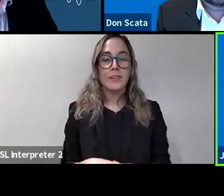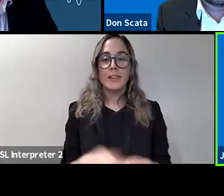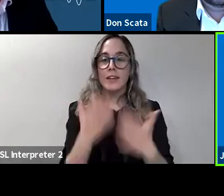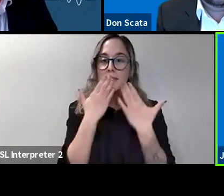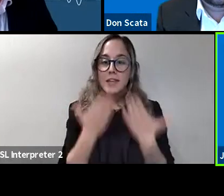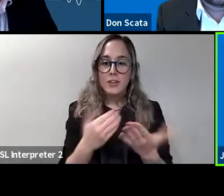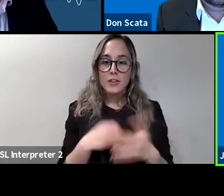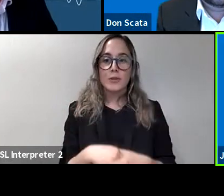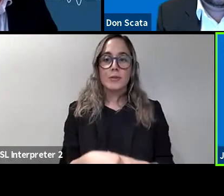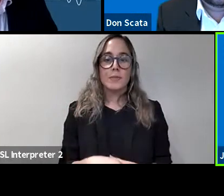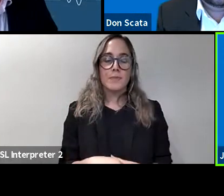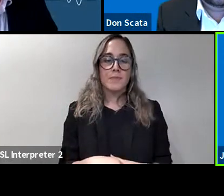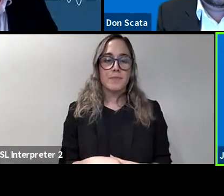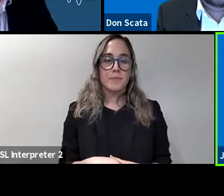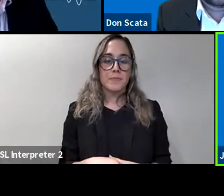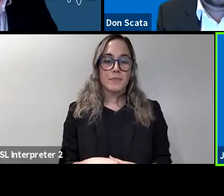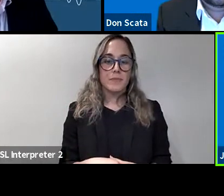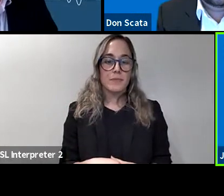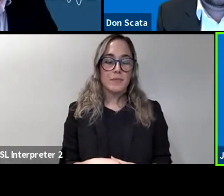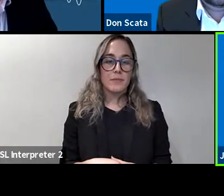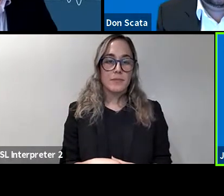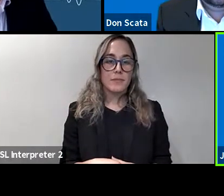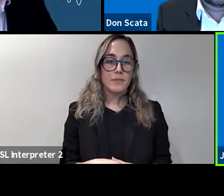Thank you, Joe.